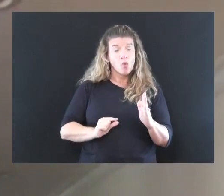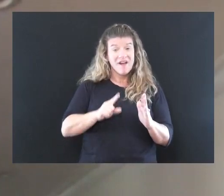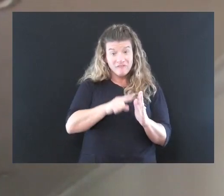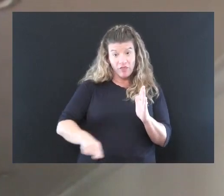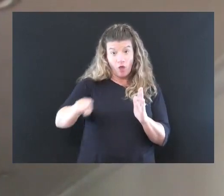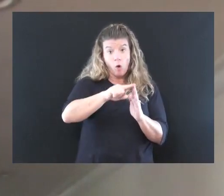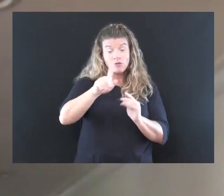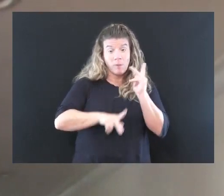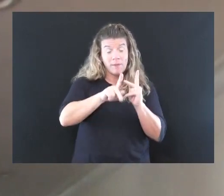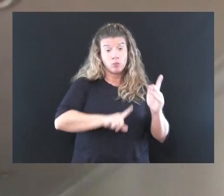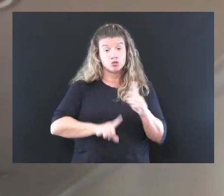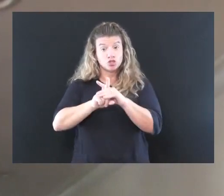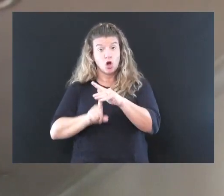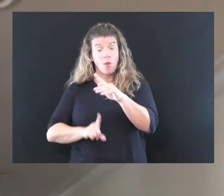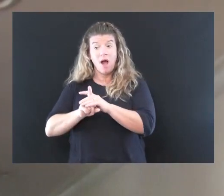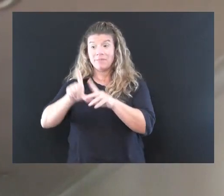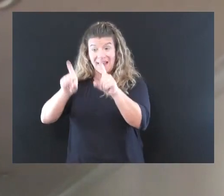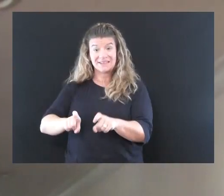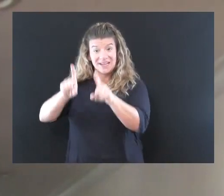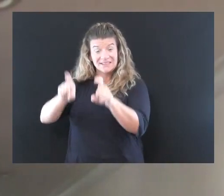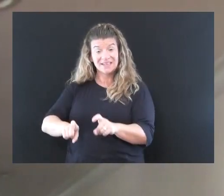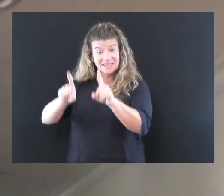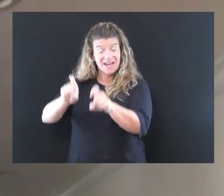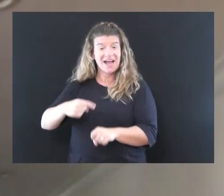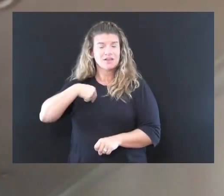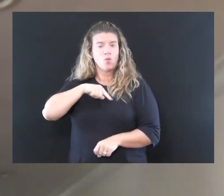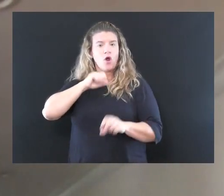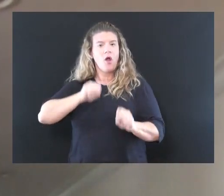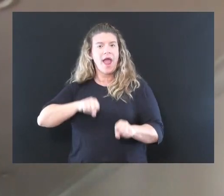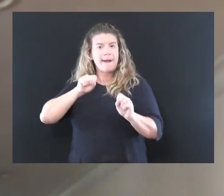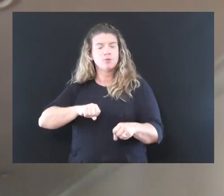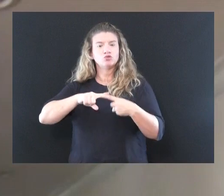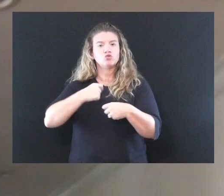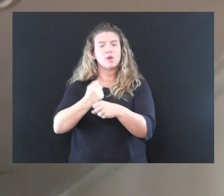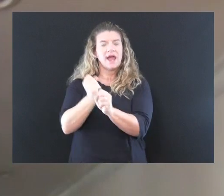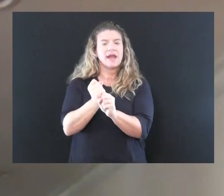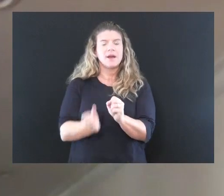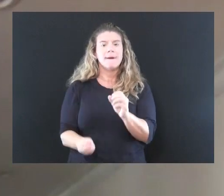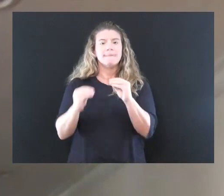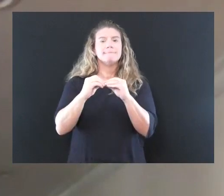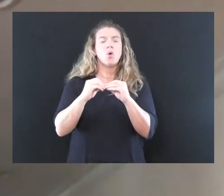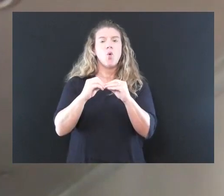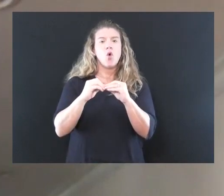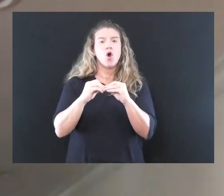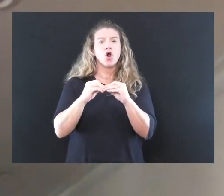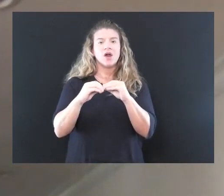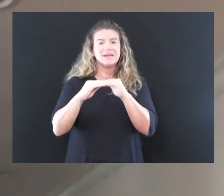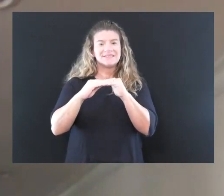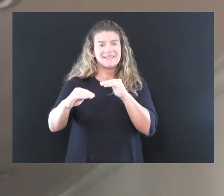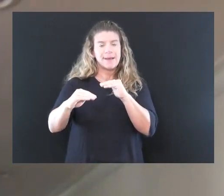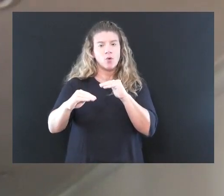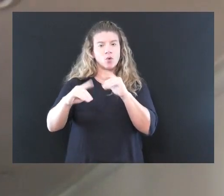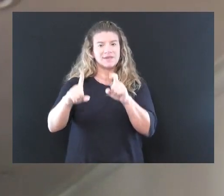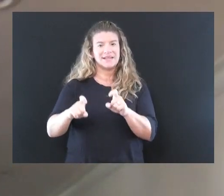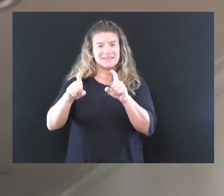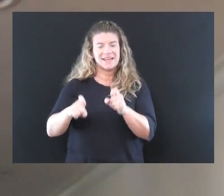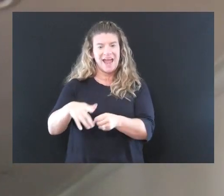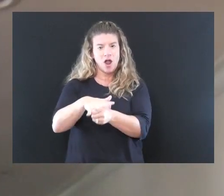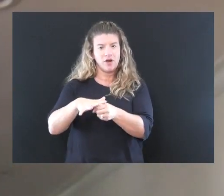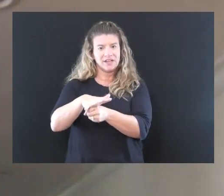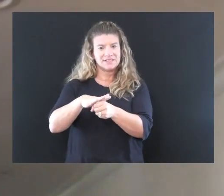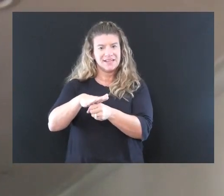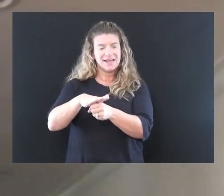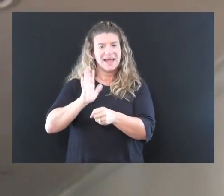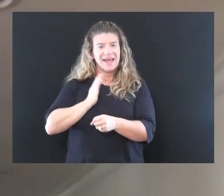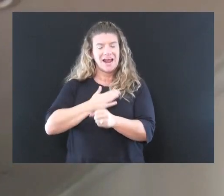these testing events, or as we are able to create more stable testing areas within the